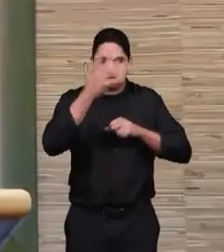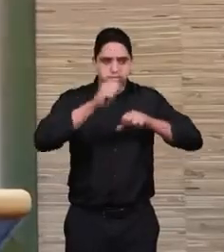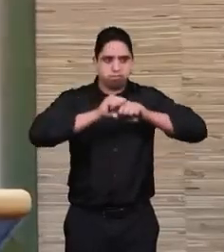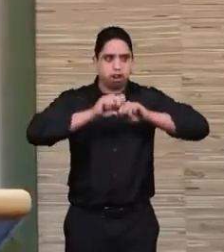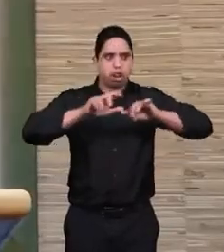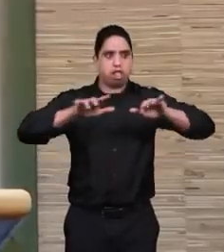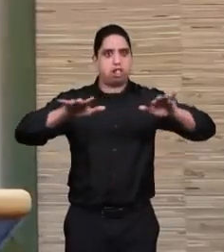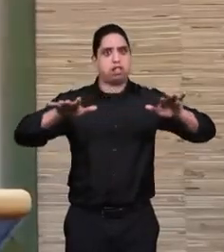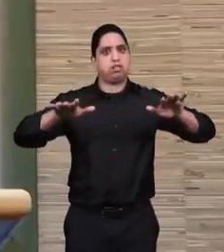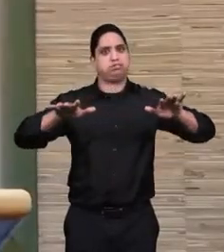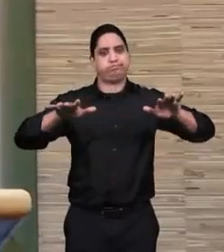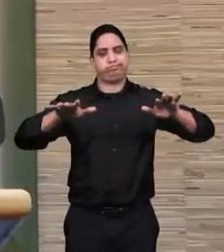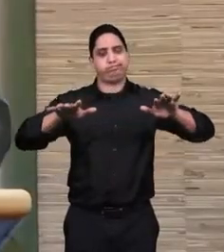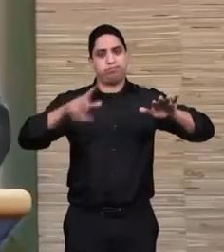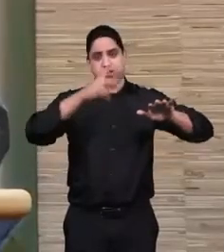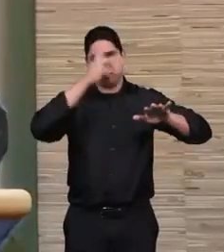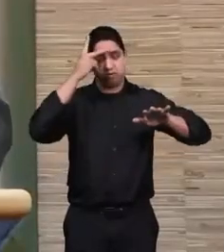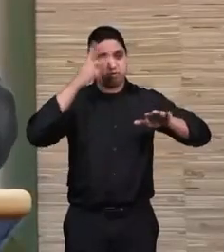transported.